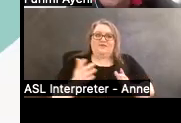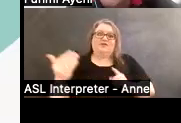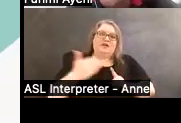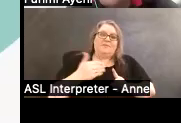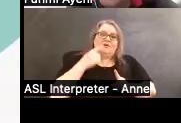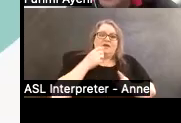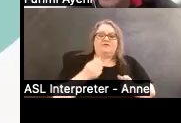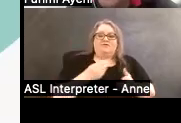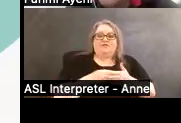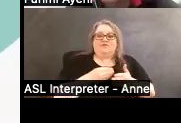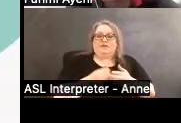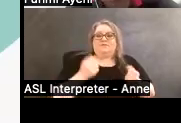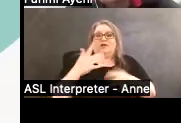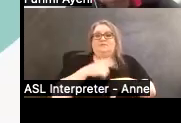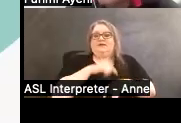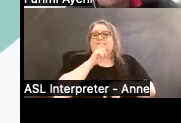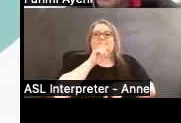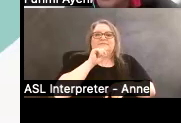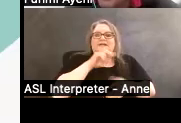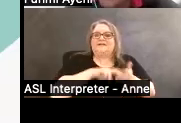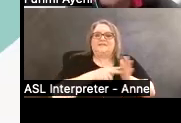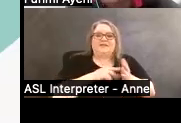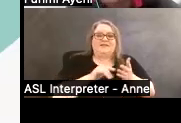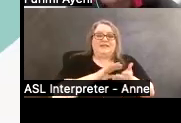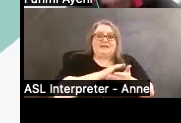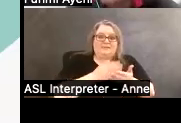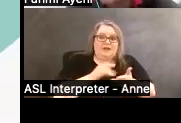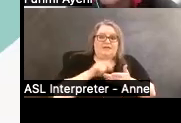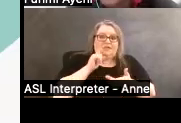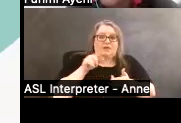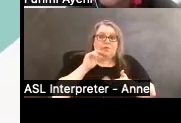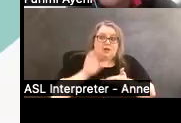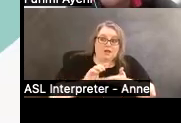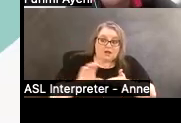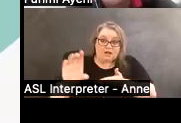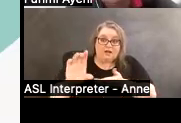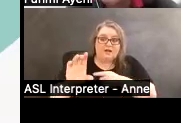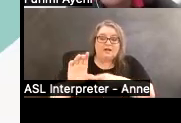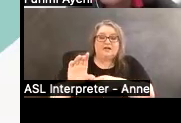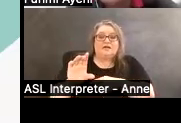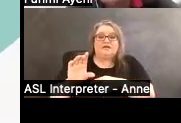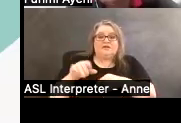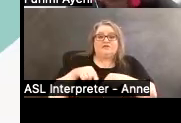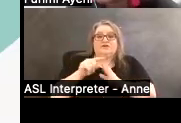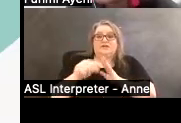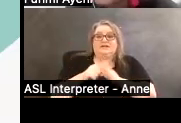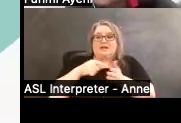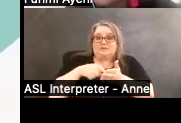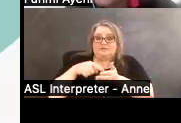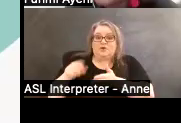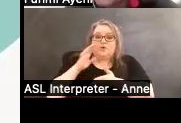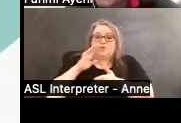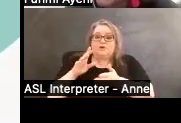does not necessarily mean that the amount of funding that they're going to receive over the time of disbursement is going